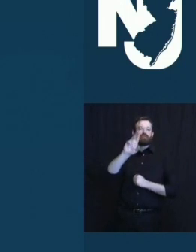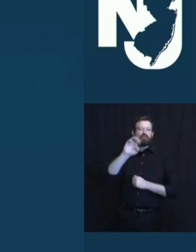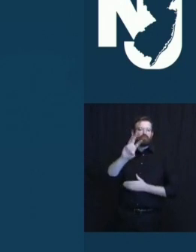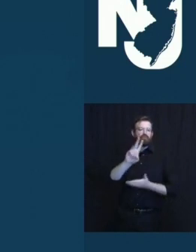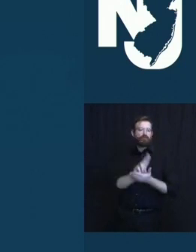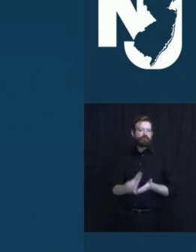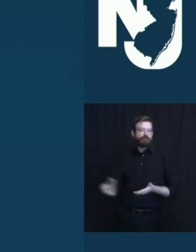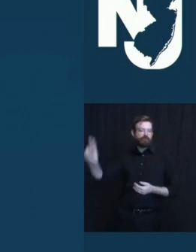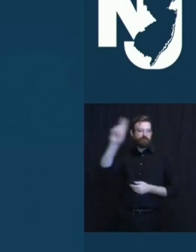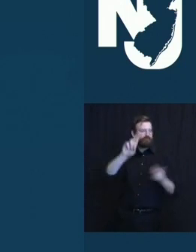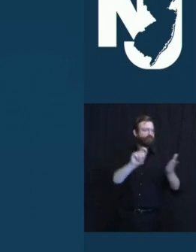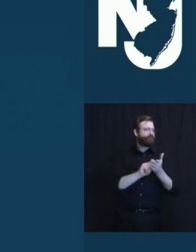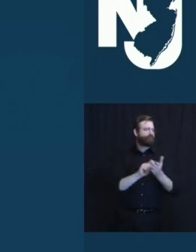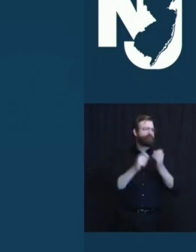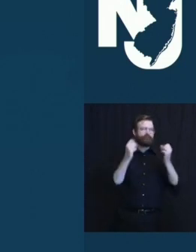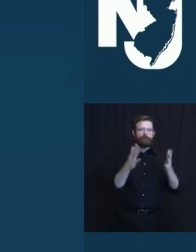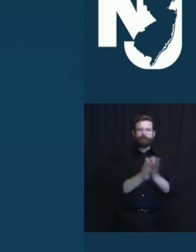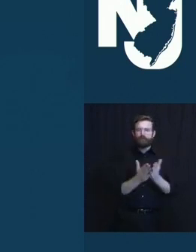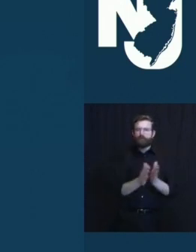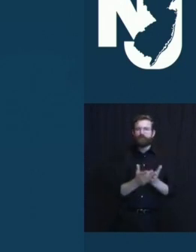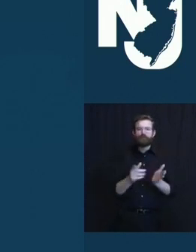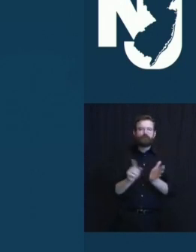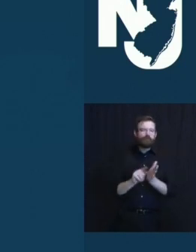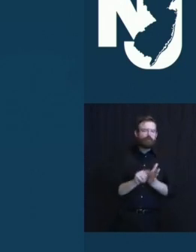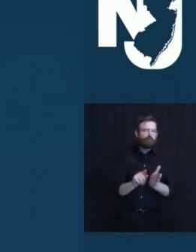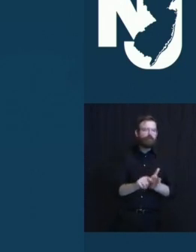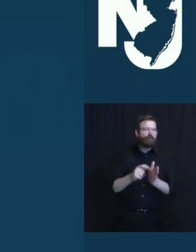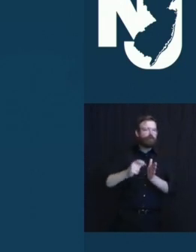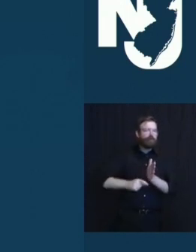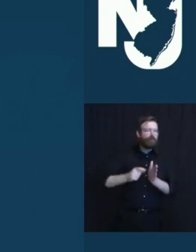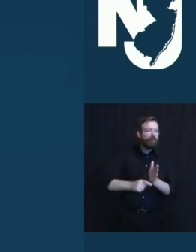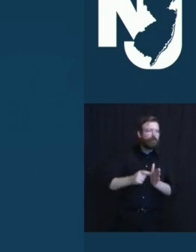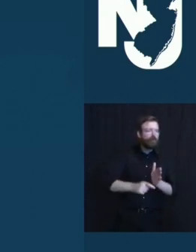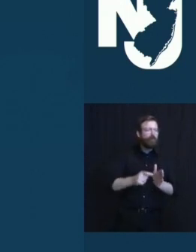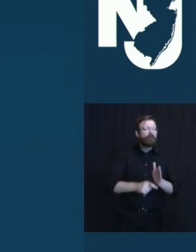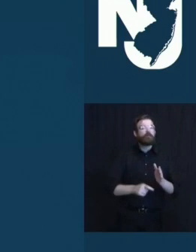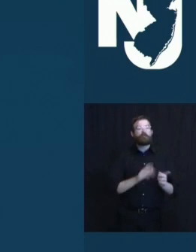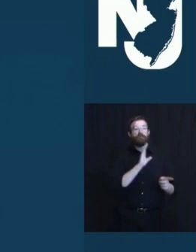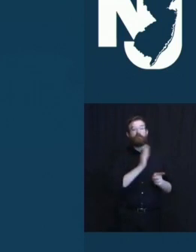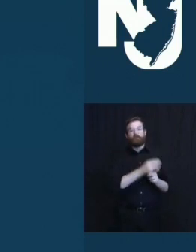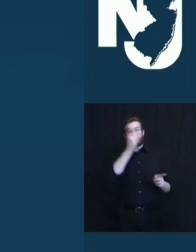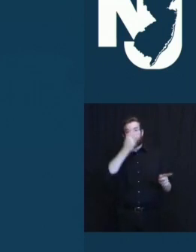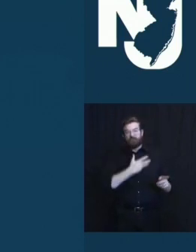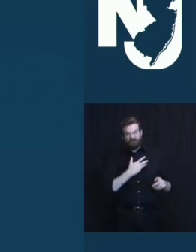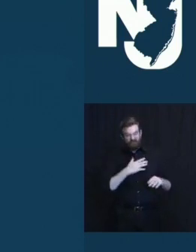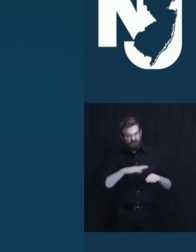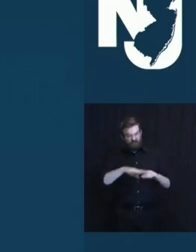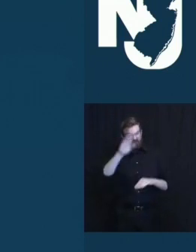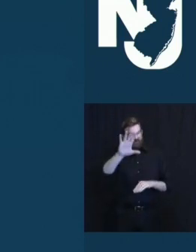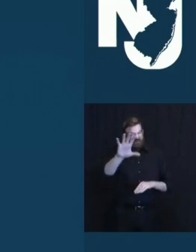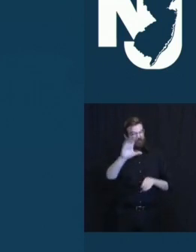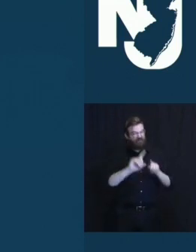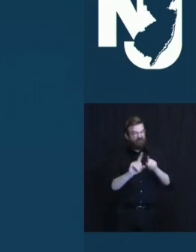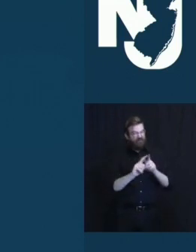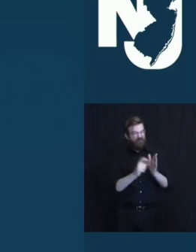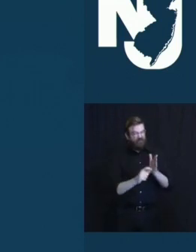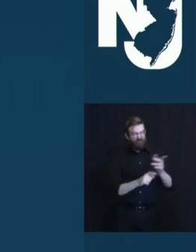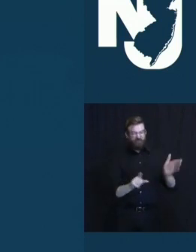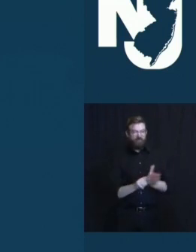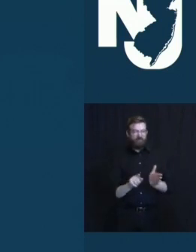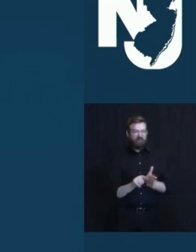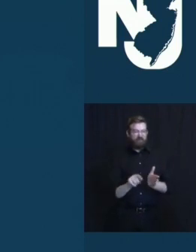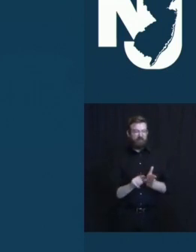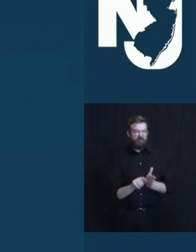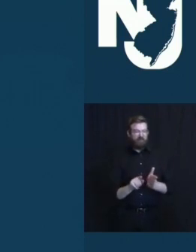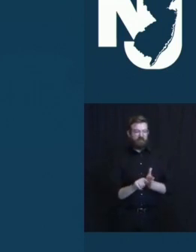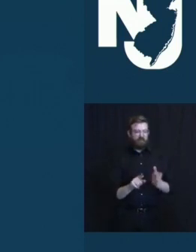way. Received numerous awards, including from the King of Spain and the Emperor of Japan. He became a member of the National Academy of the Sciences in